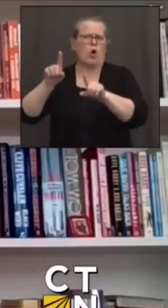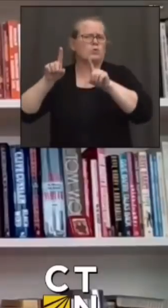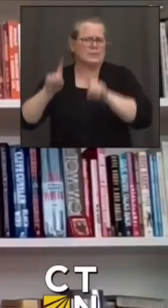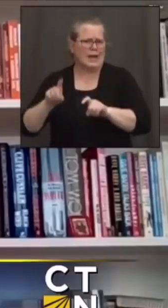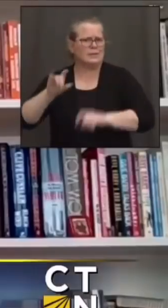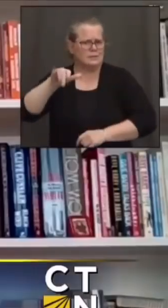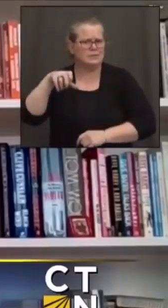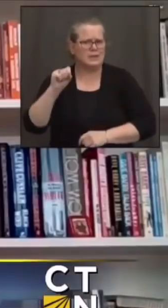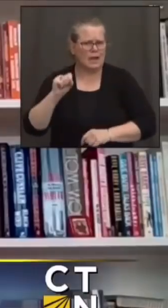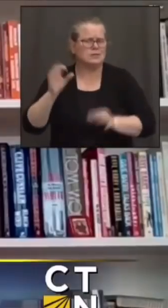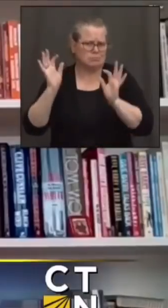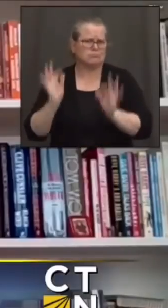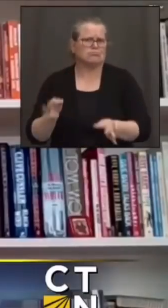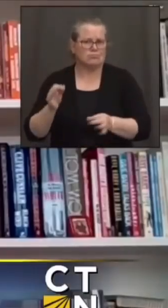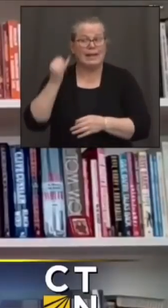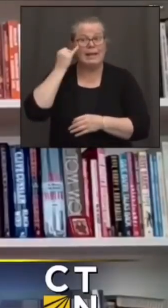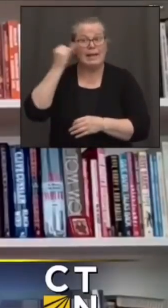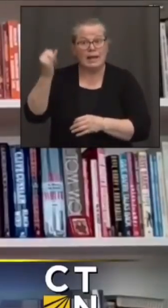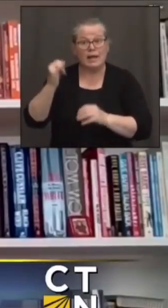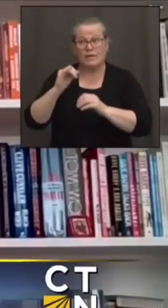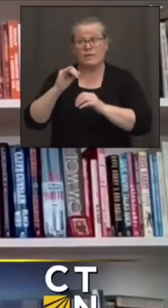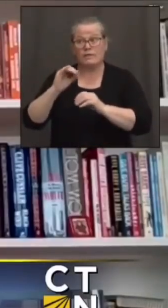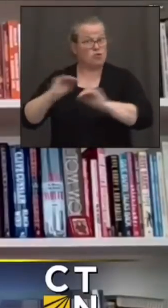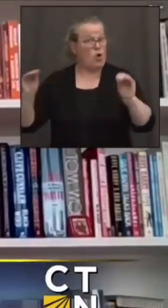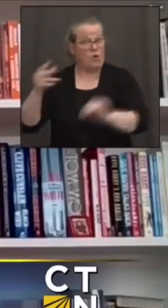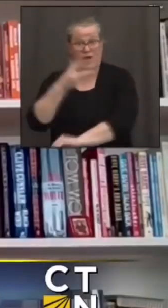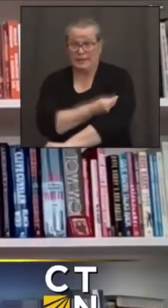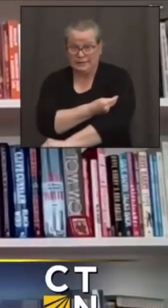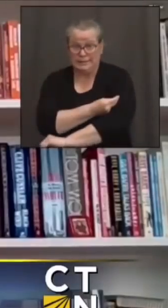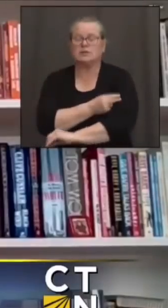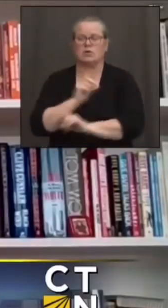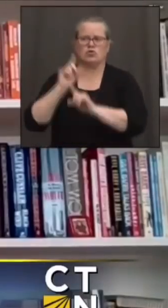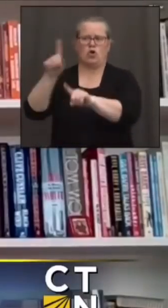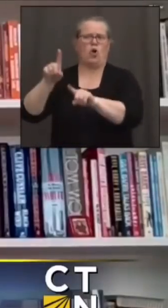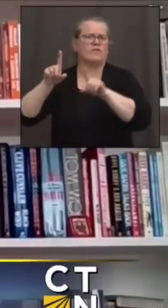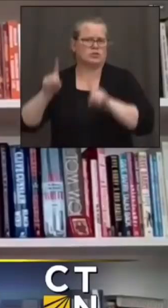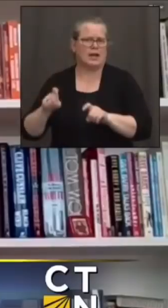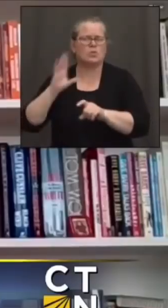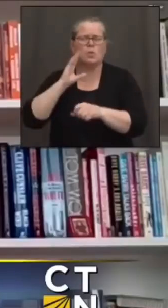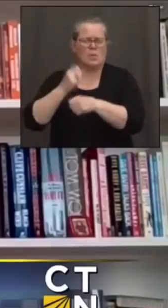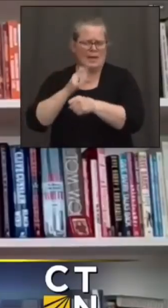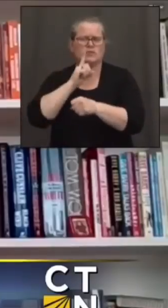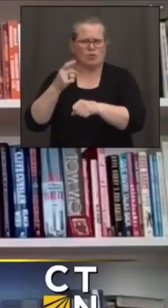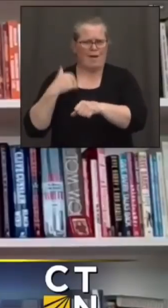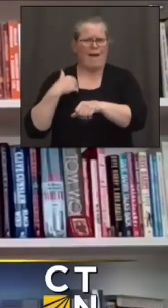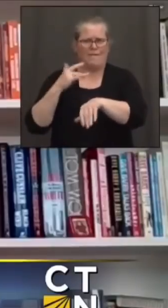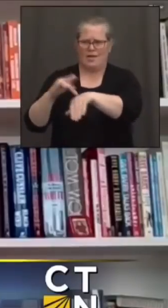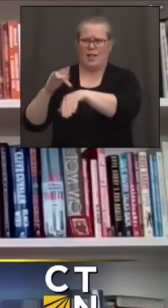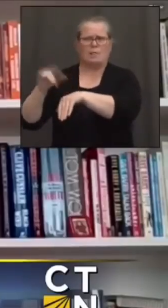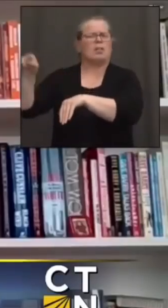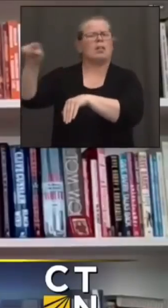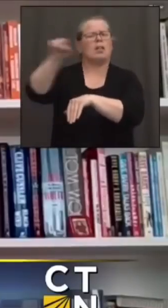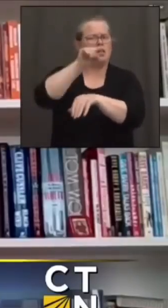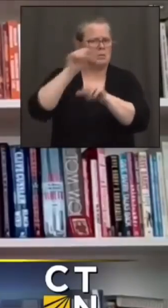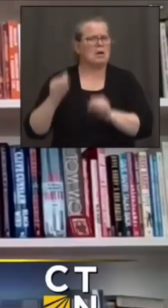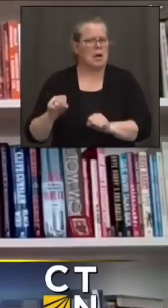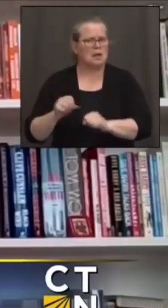And if they're unvaccinated, and we'll make sure that all of those resources are available for anybody who needs them going